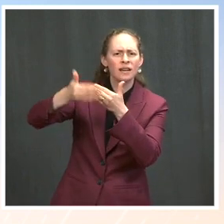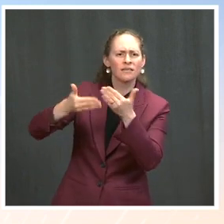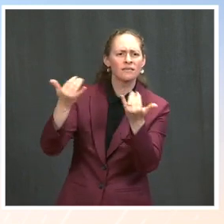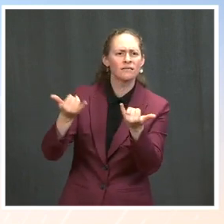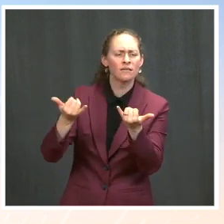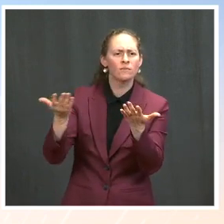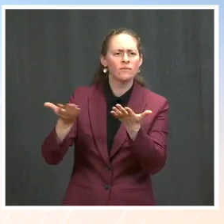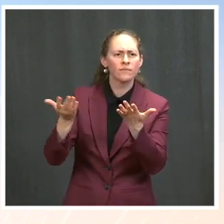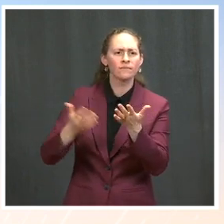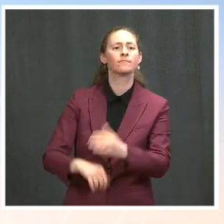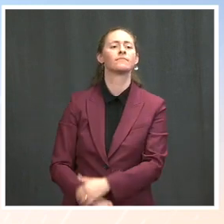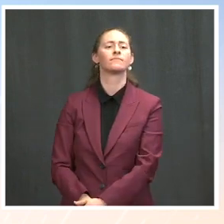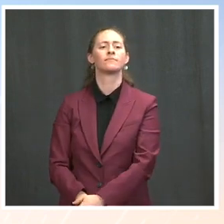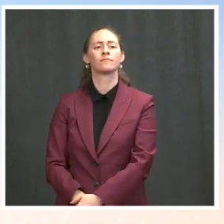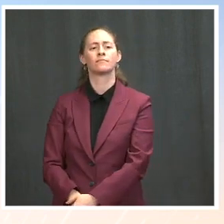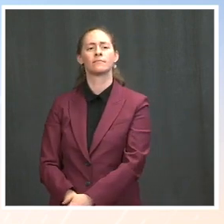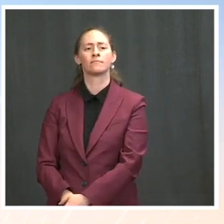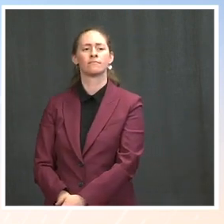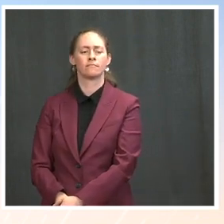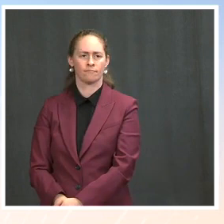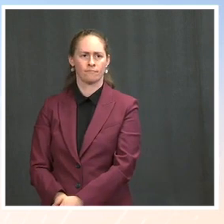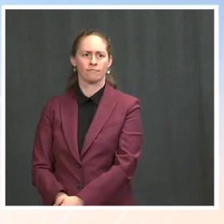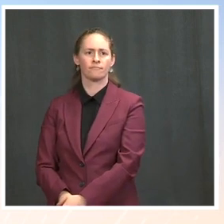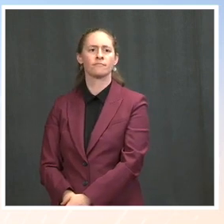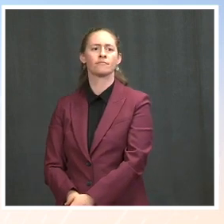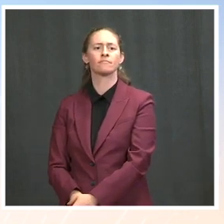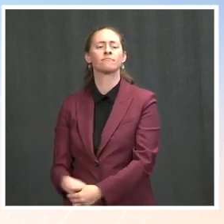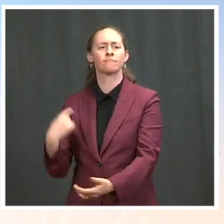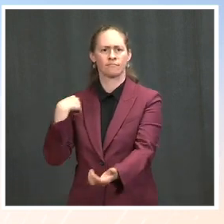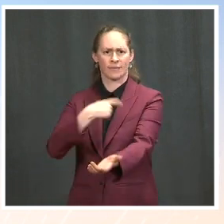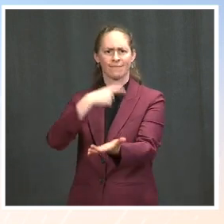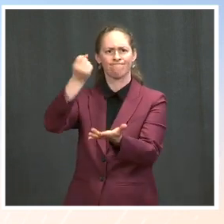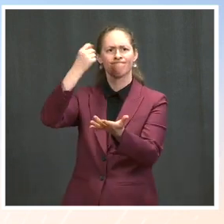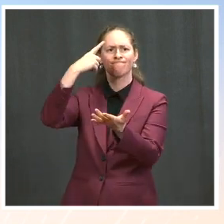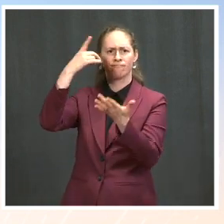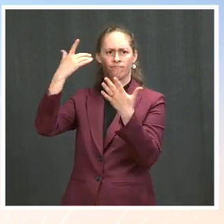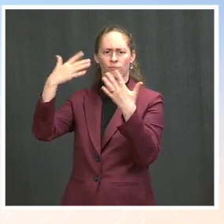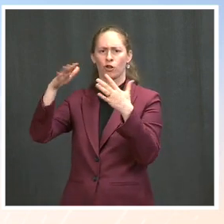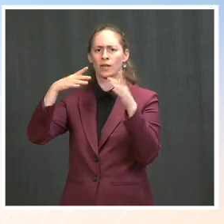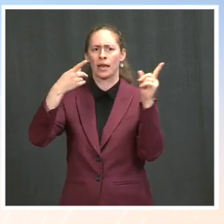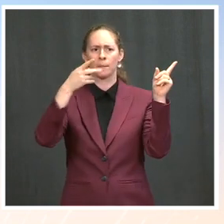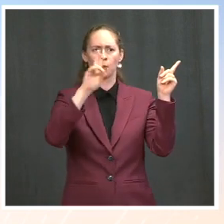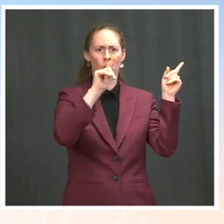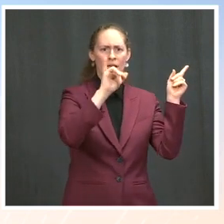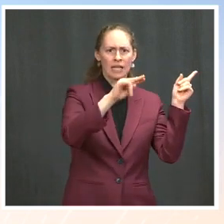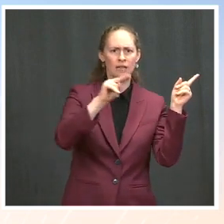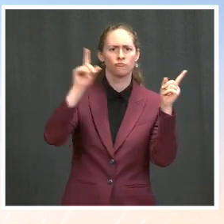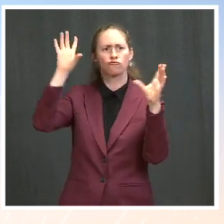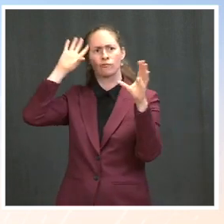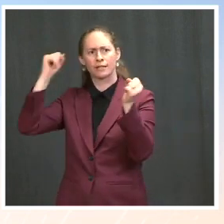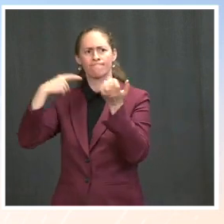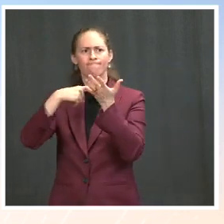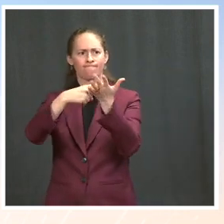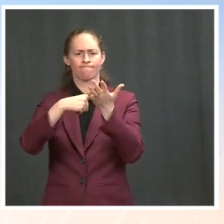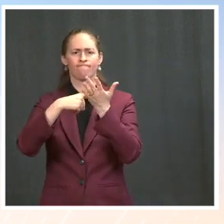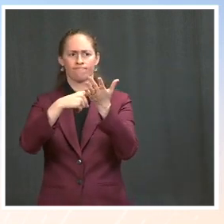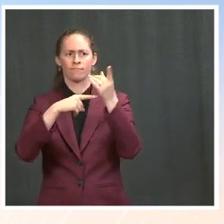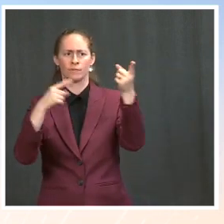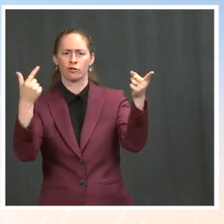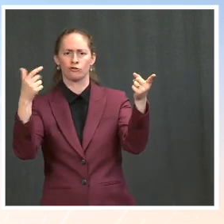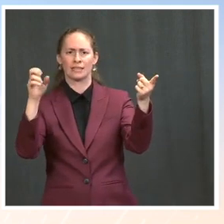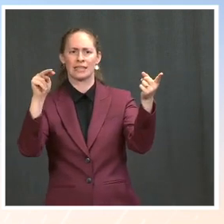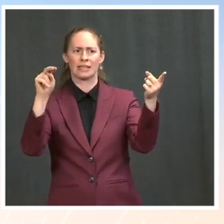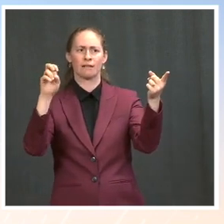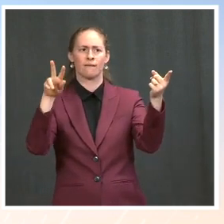President Biden and President Putin in Geneva? I'm especially interested, as you probably understand, in